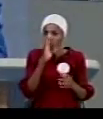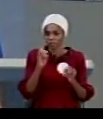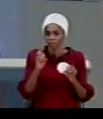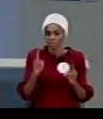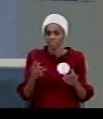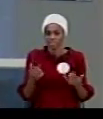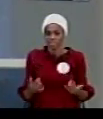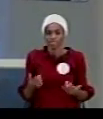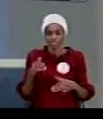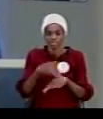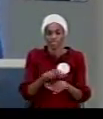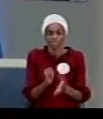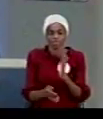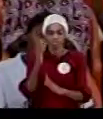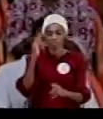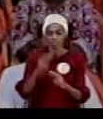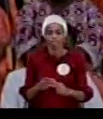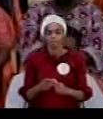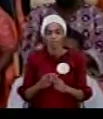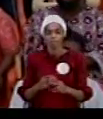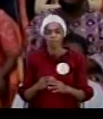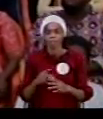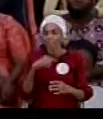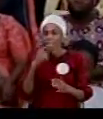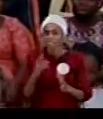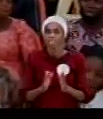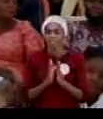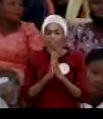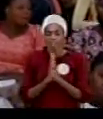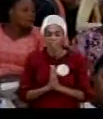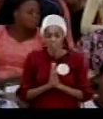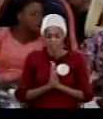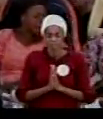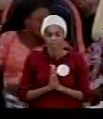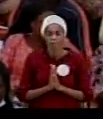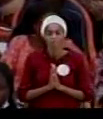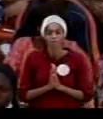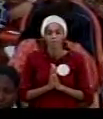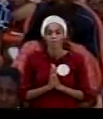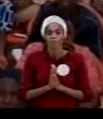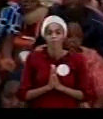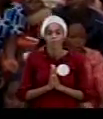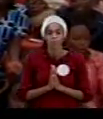of Jesus Christ. Say louder, amen. Other testimonies.